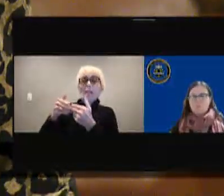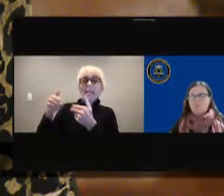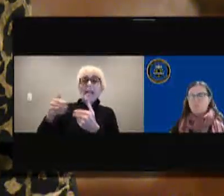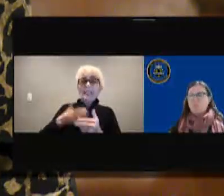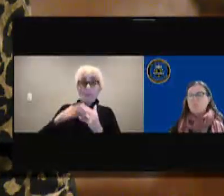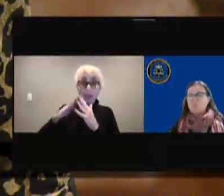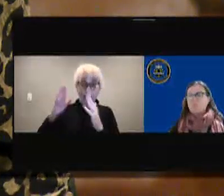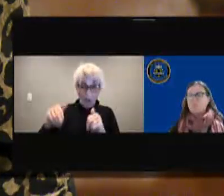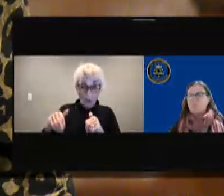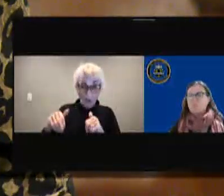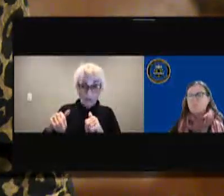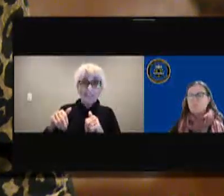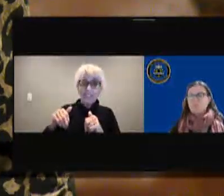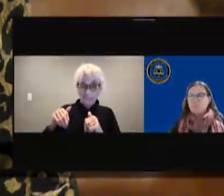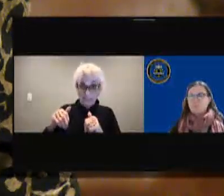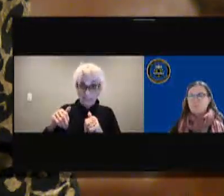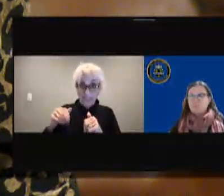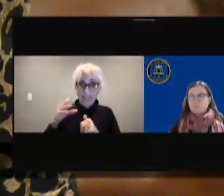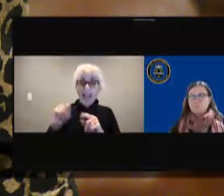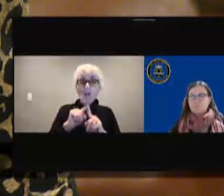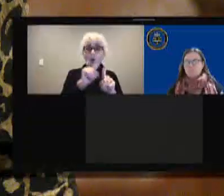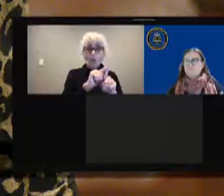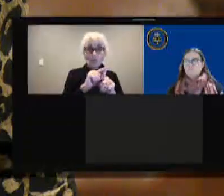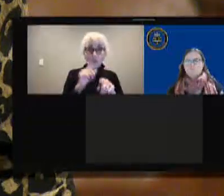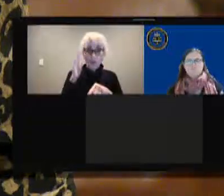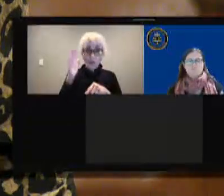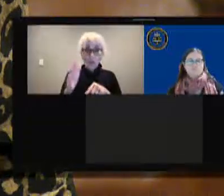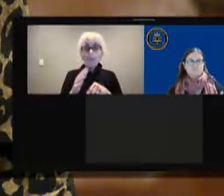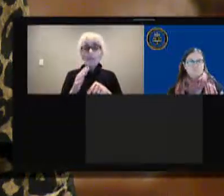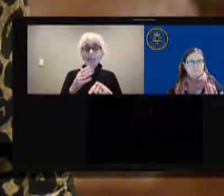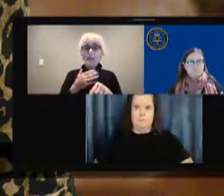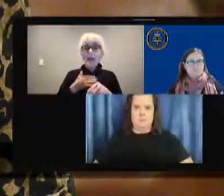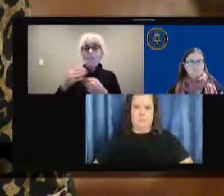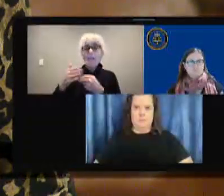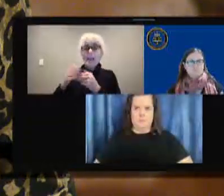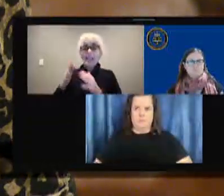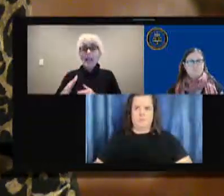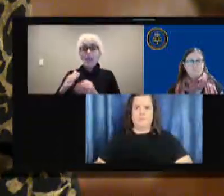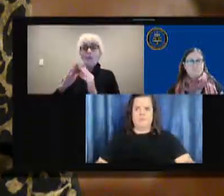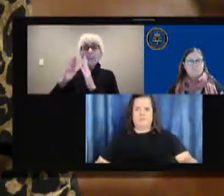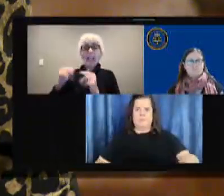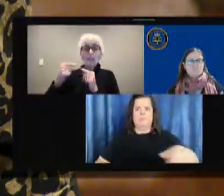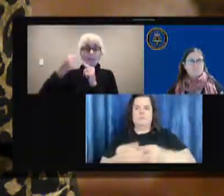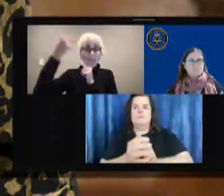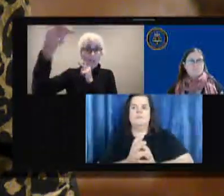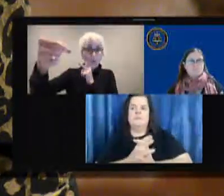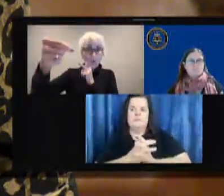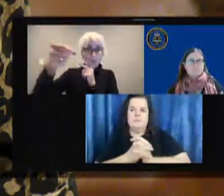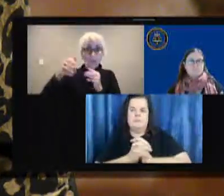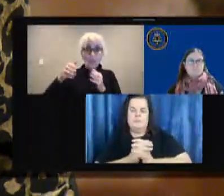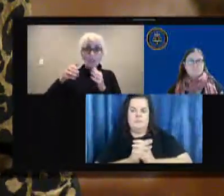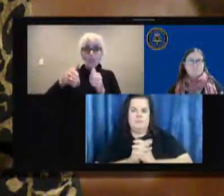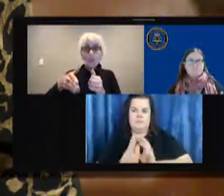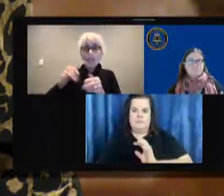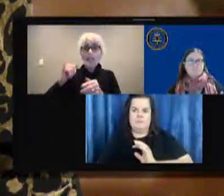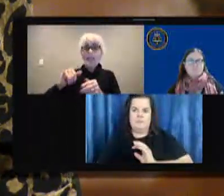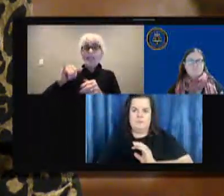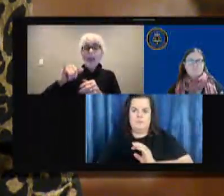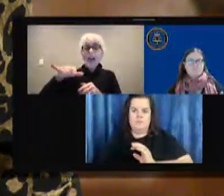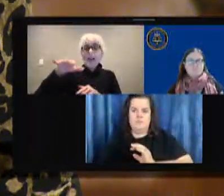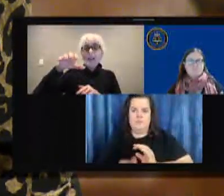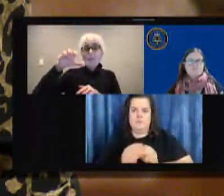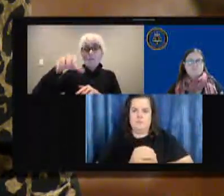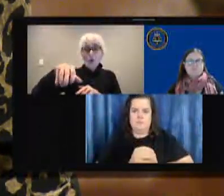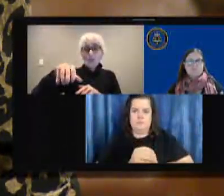house. And you're also going to, and my neighbor's house on the other side of the street. And that parcel would then,